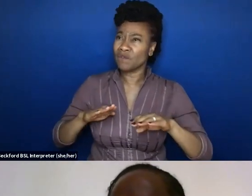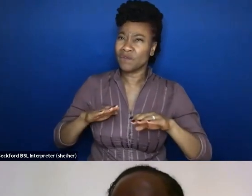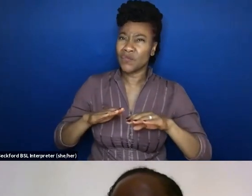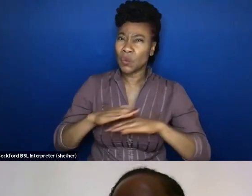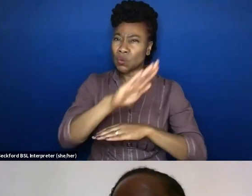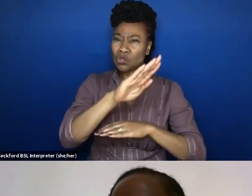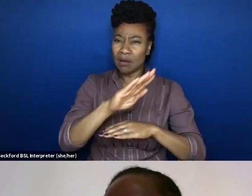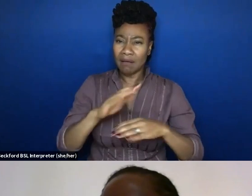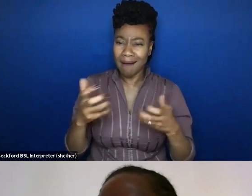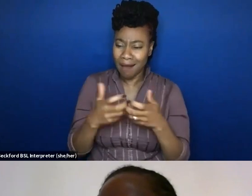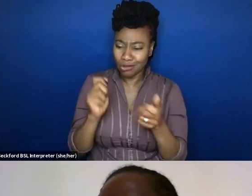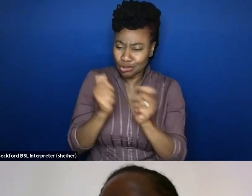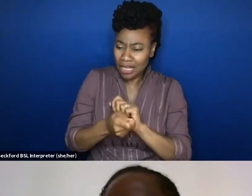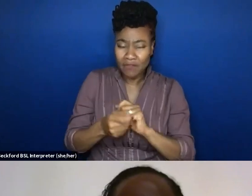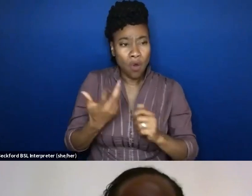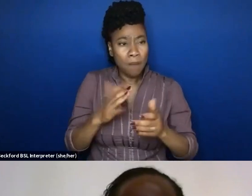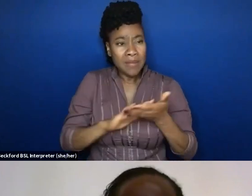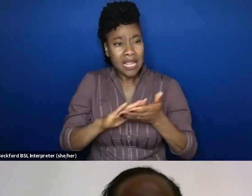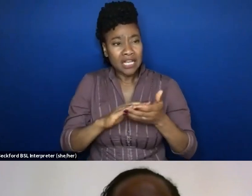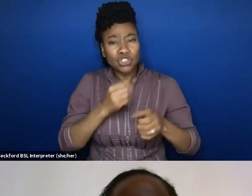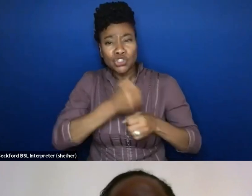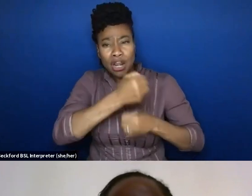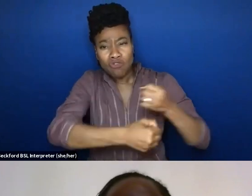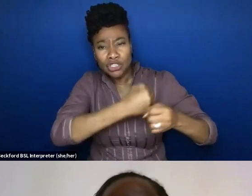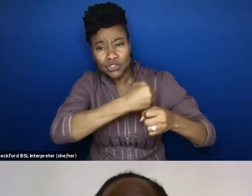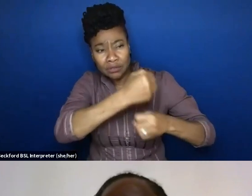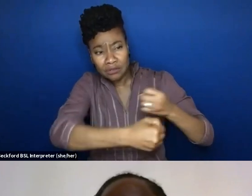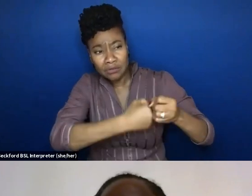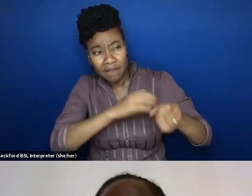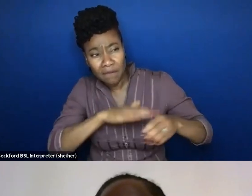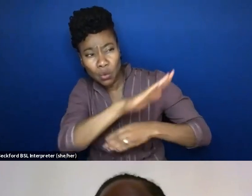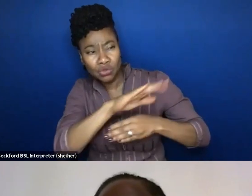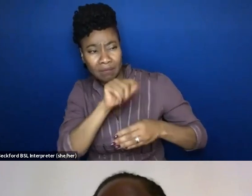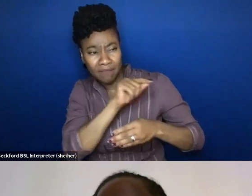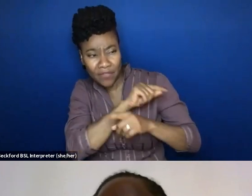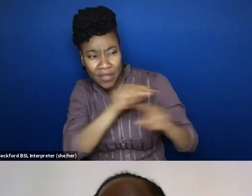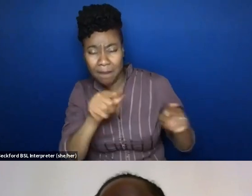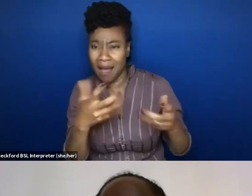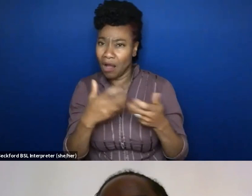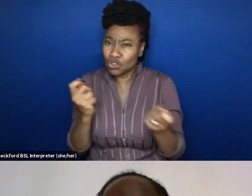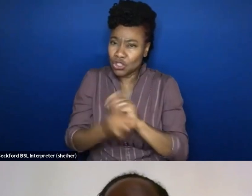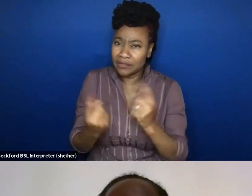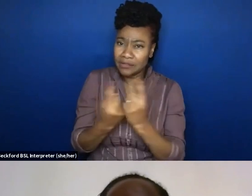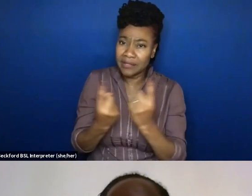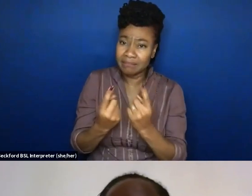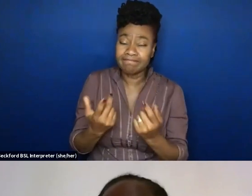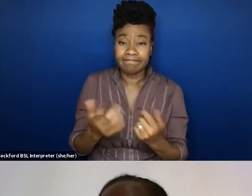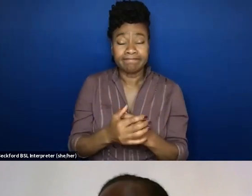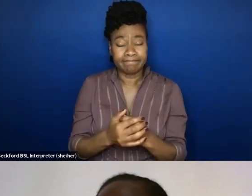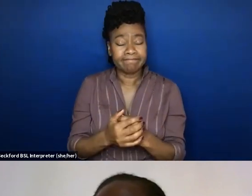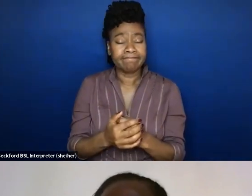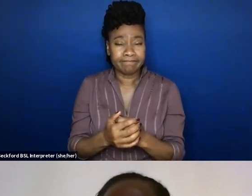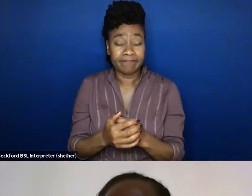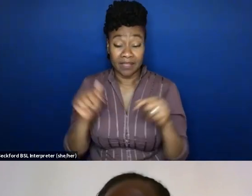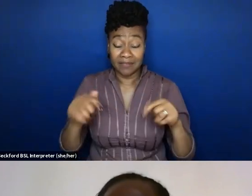this for future generations? And it's important, I think, for us to recognize that in